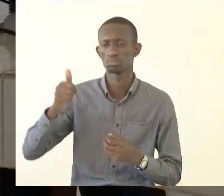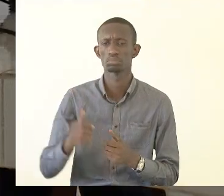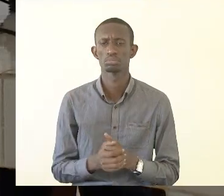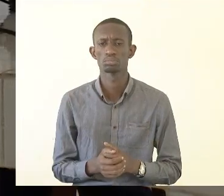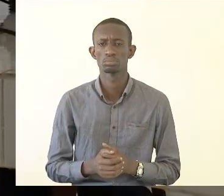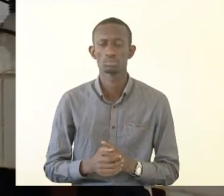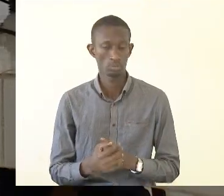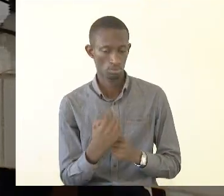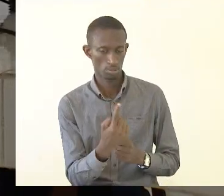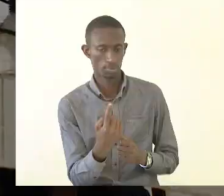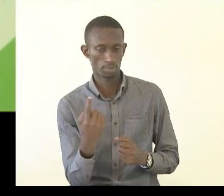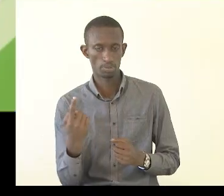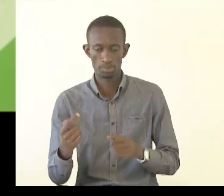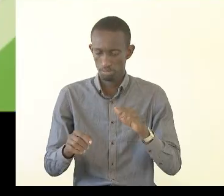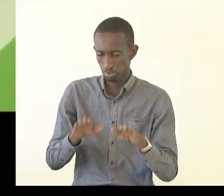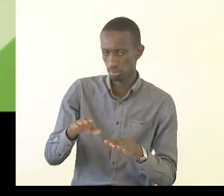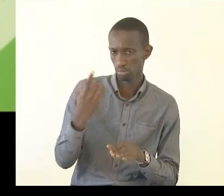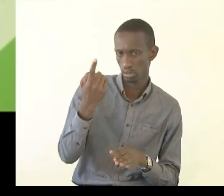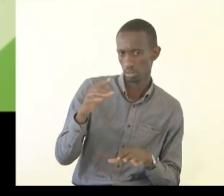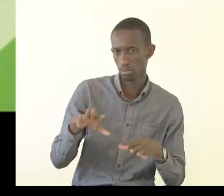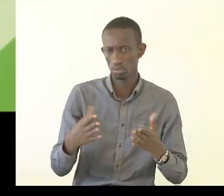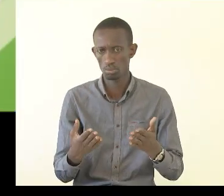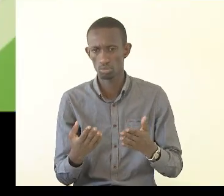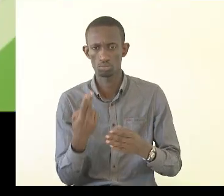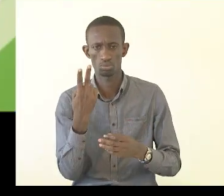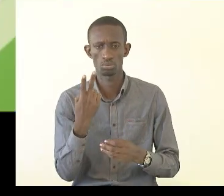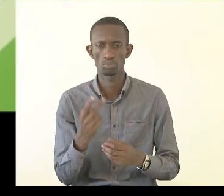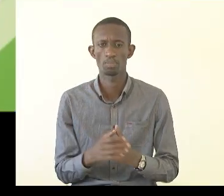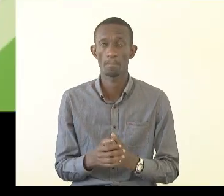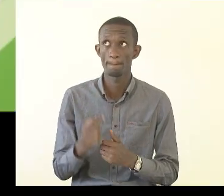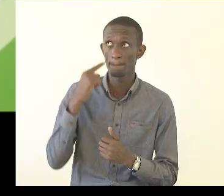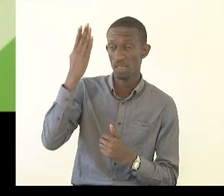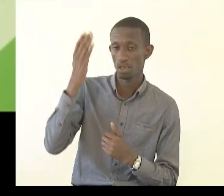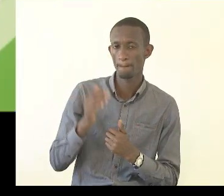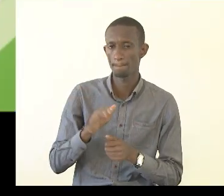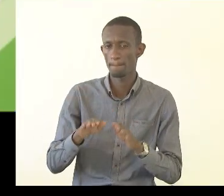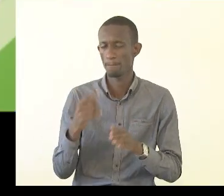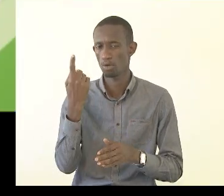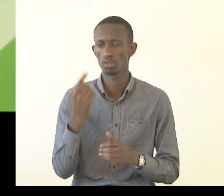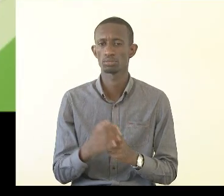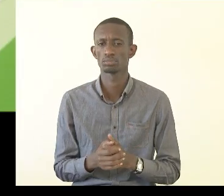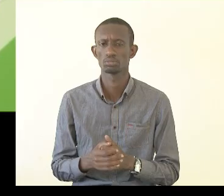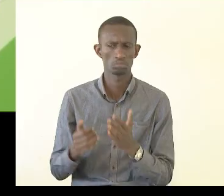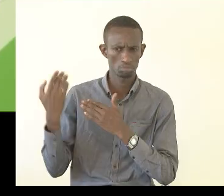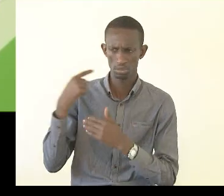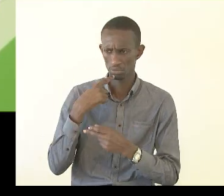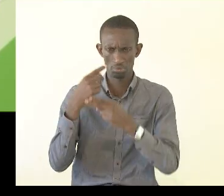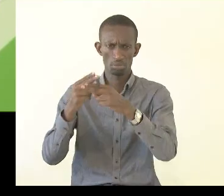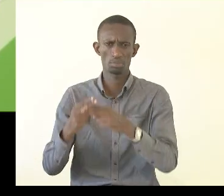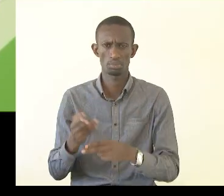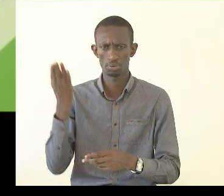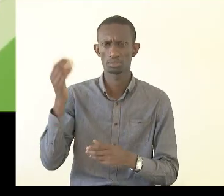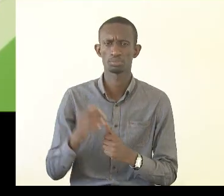the steps 1 and 2, state the reagents. This is step 1. We have mentioned these reagents. So you see,